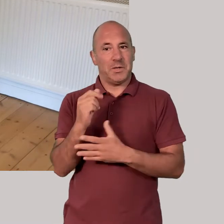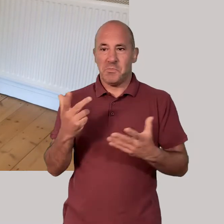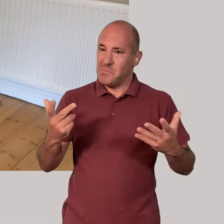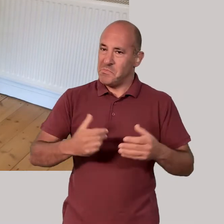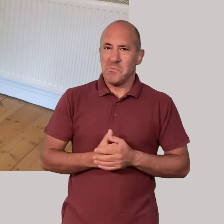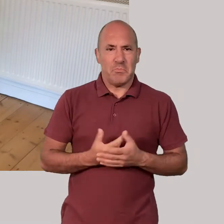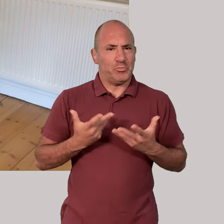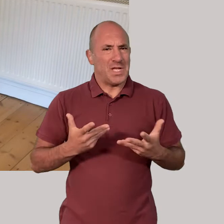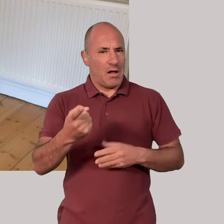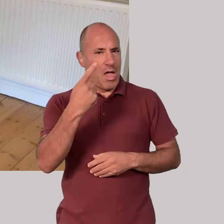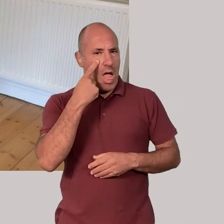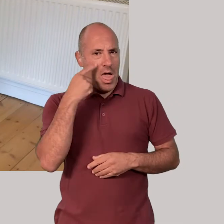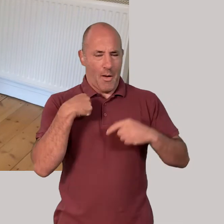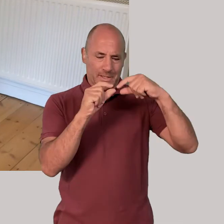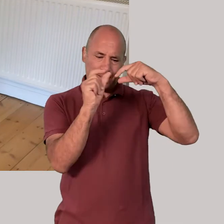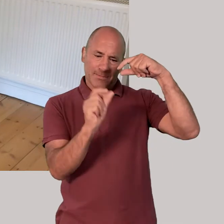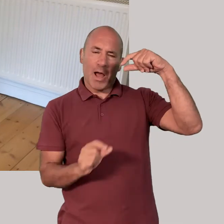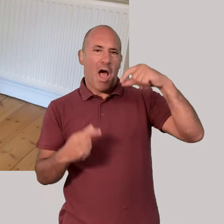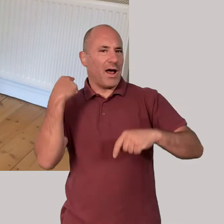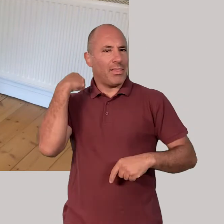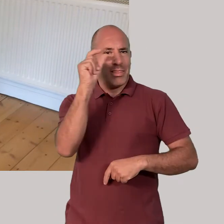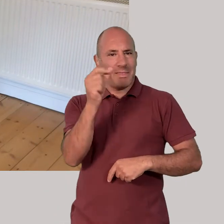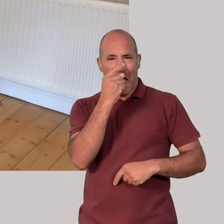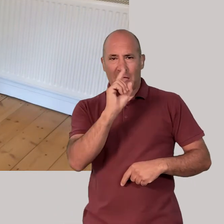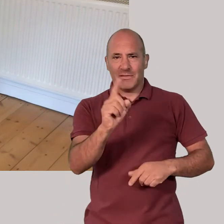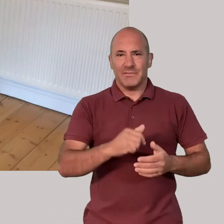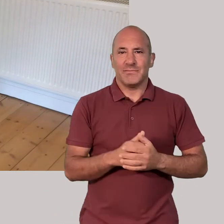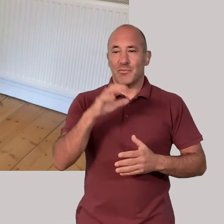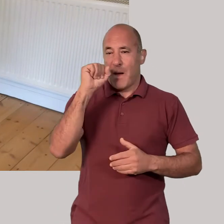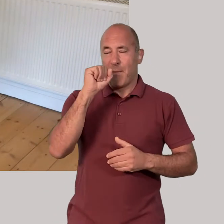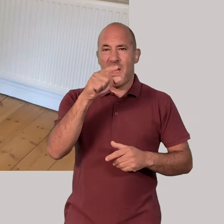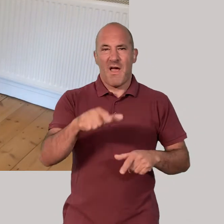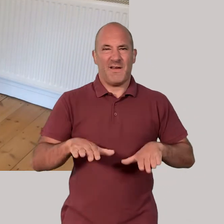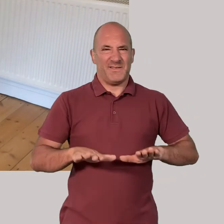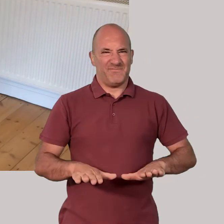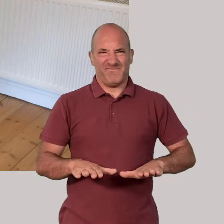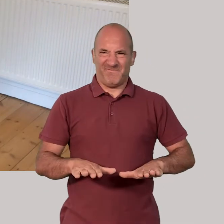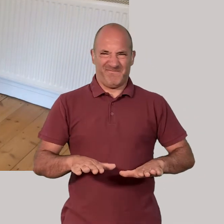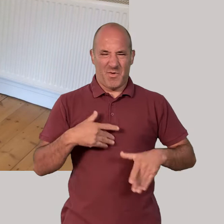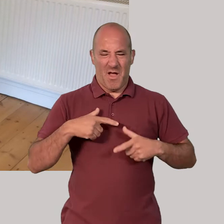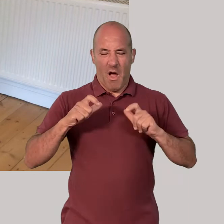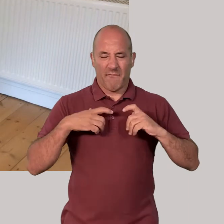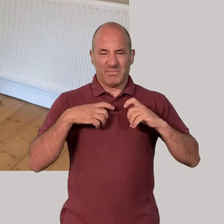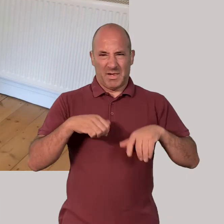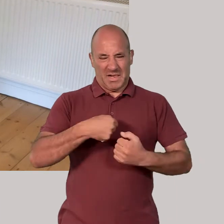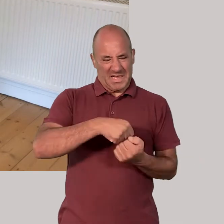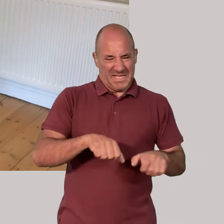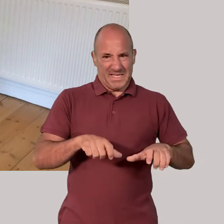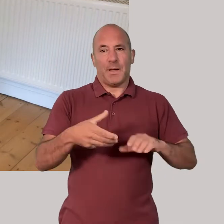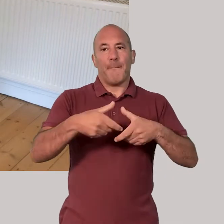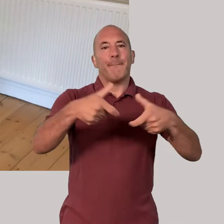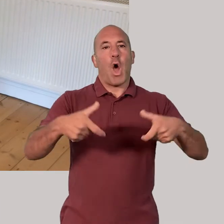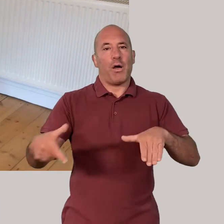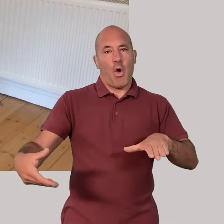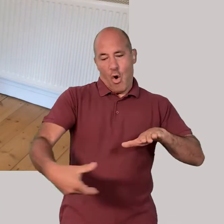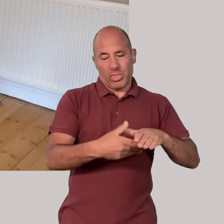as well. So let's see what our spines can do today. Remember to put a block underneath your feet if you want to have your